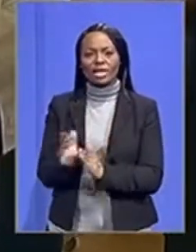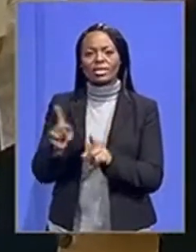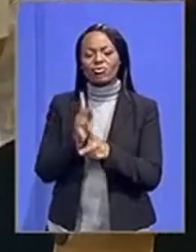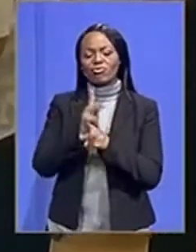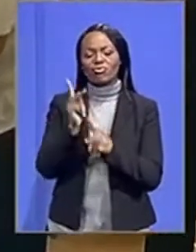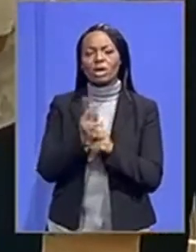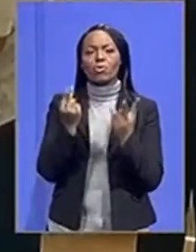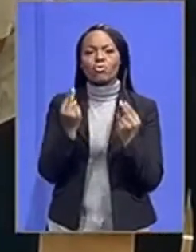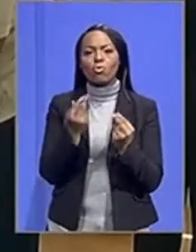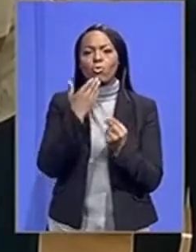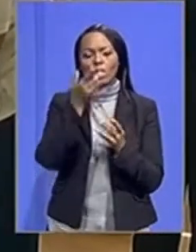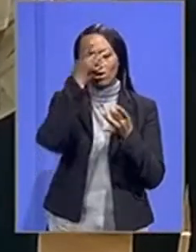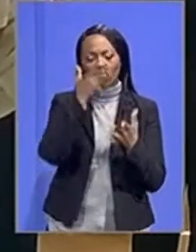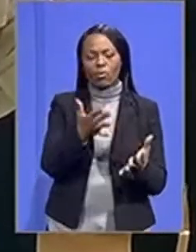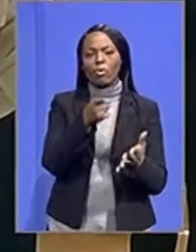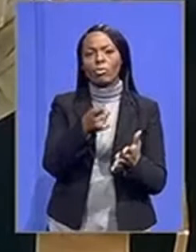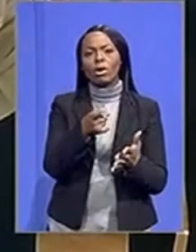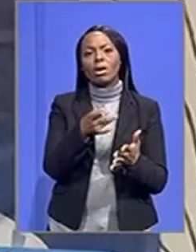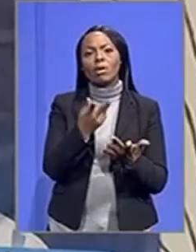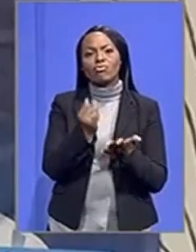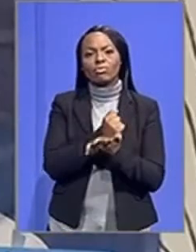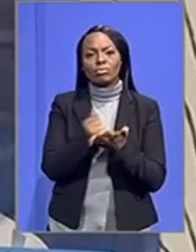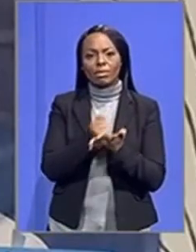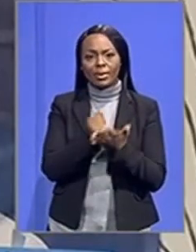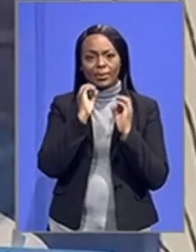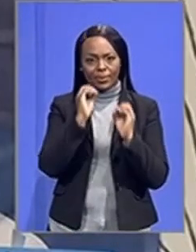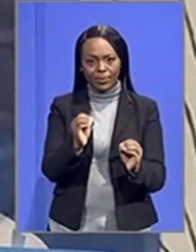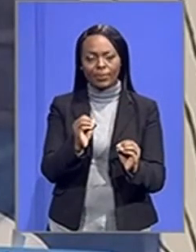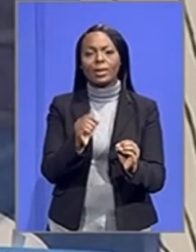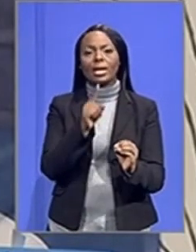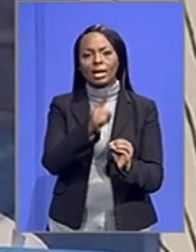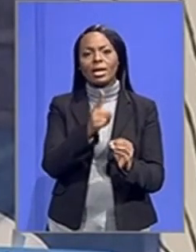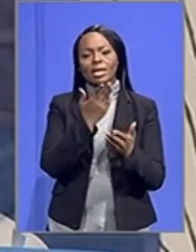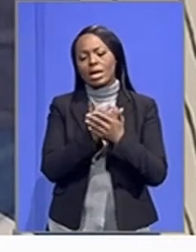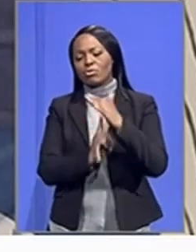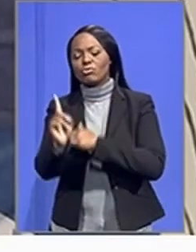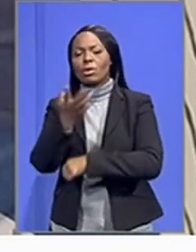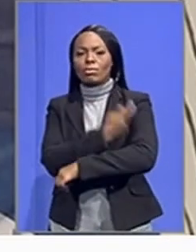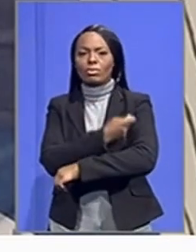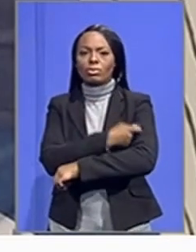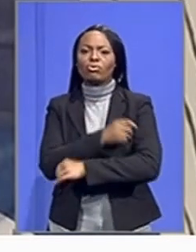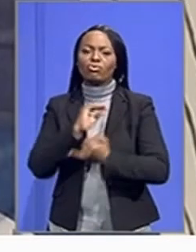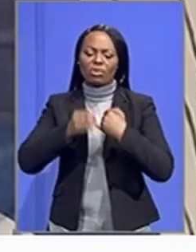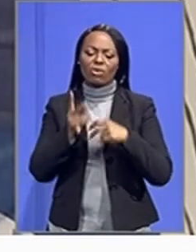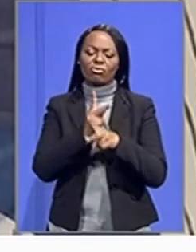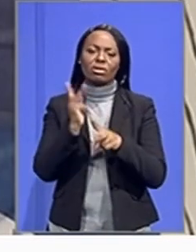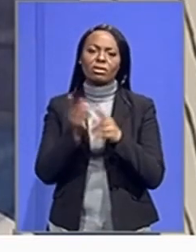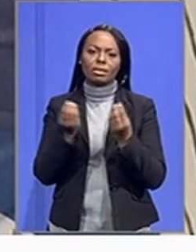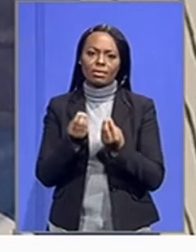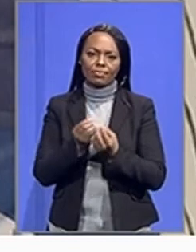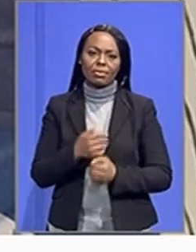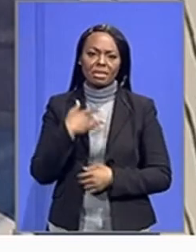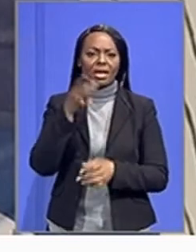batla moentong ba ba sa dirang dithulaganyo. We've now established that we've got a system that please try and stick to your